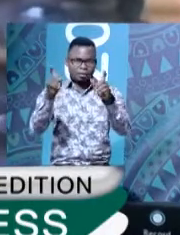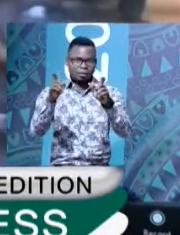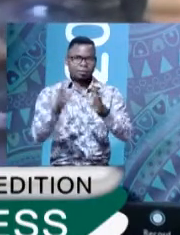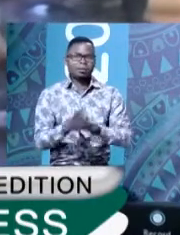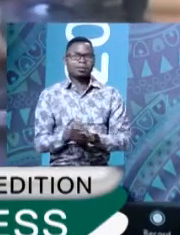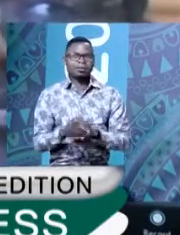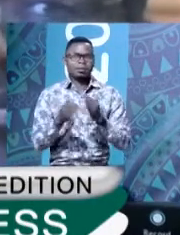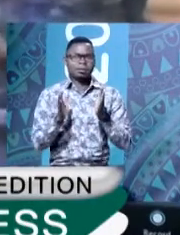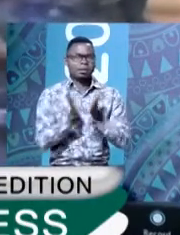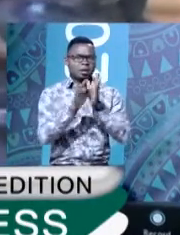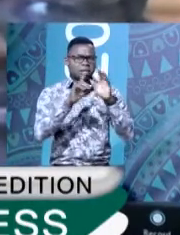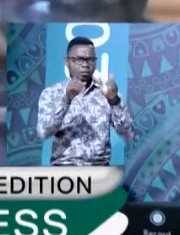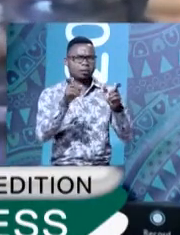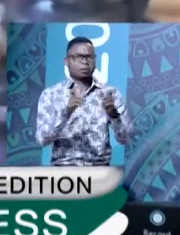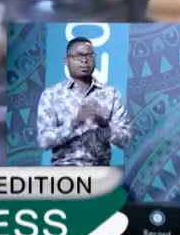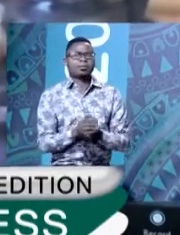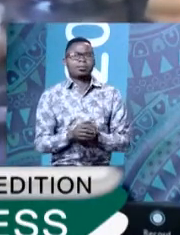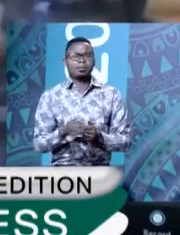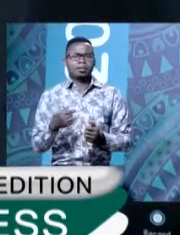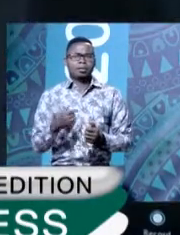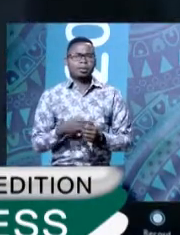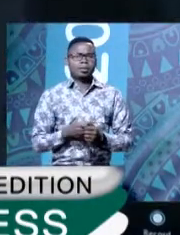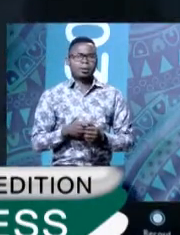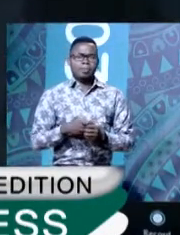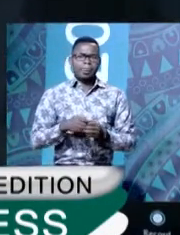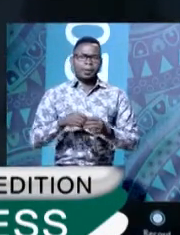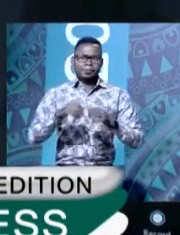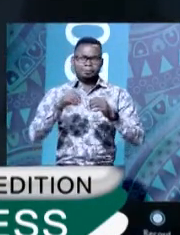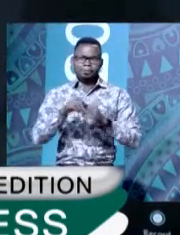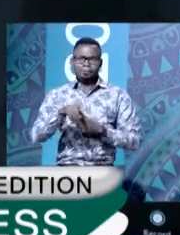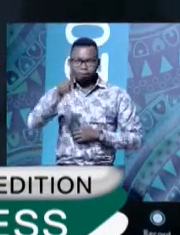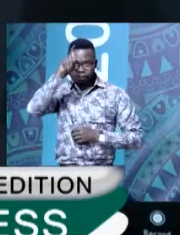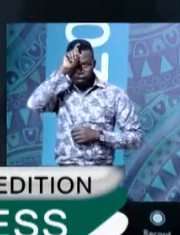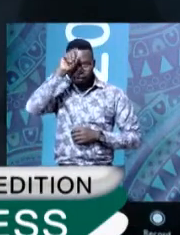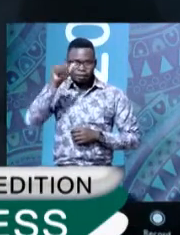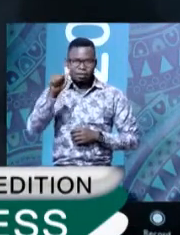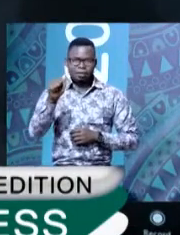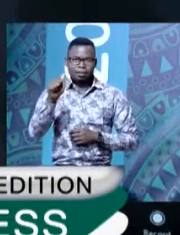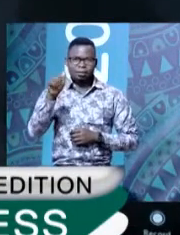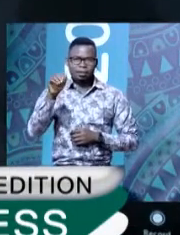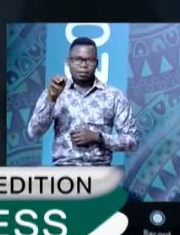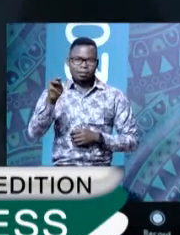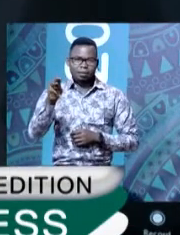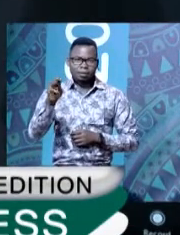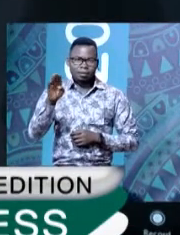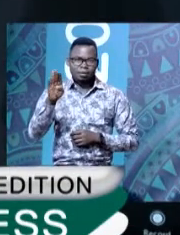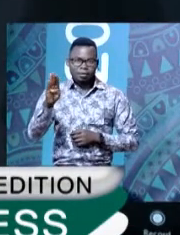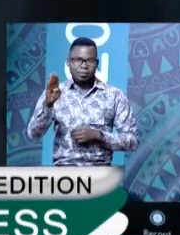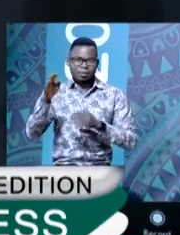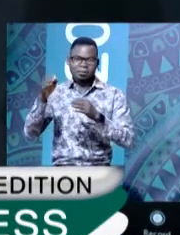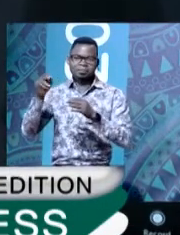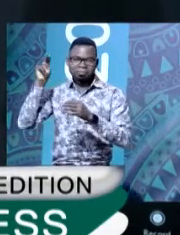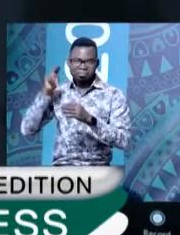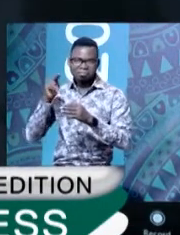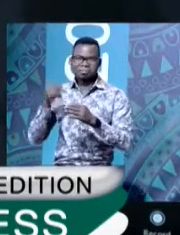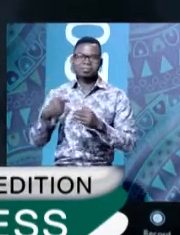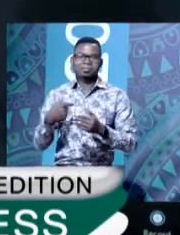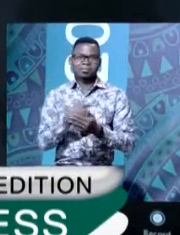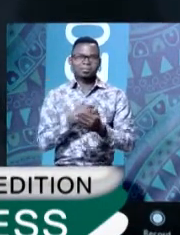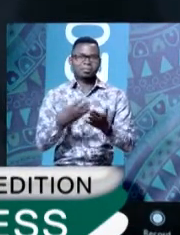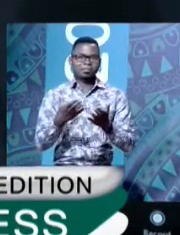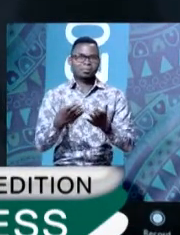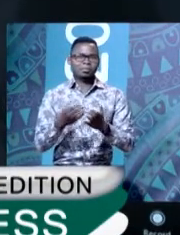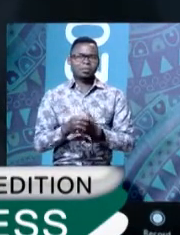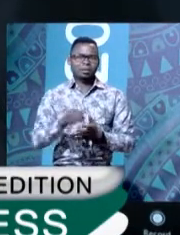is the ambassador of Egypt to Nigeria. If you can hear me, I'd like you to answer this question. Egypt was the